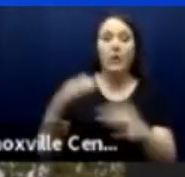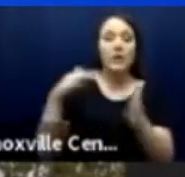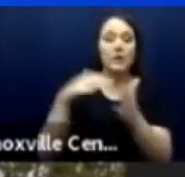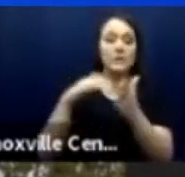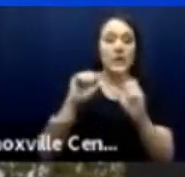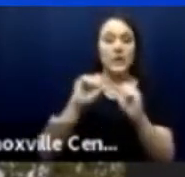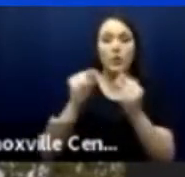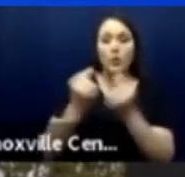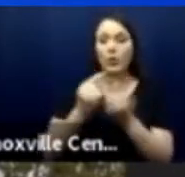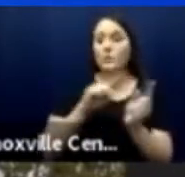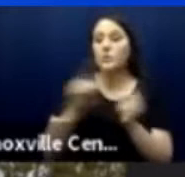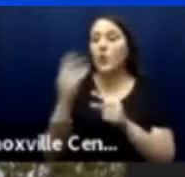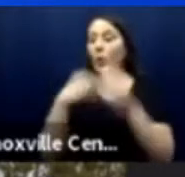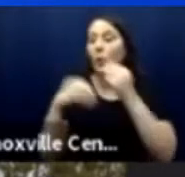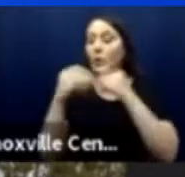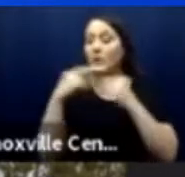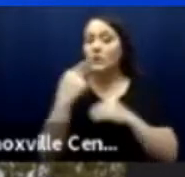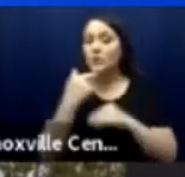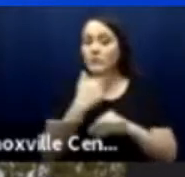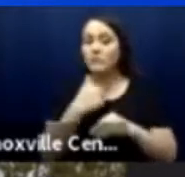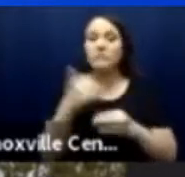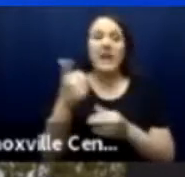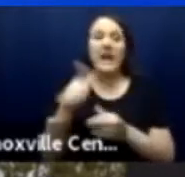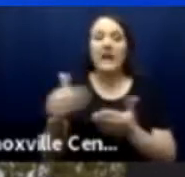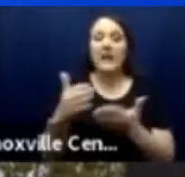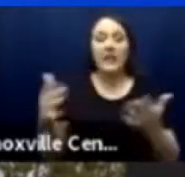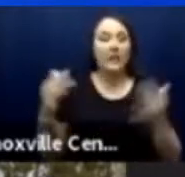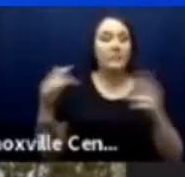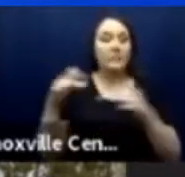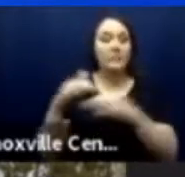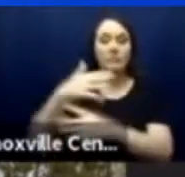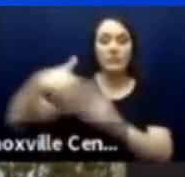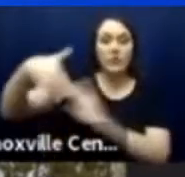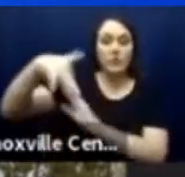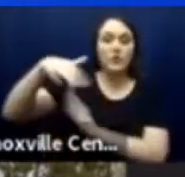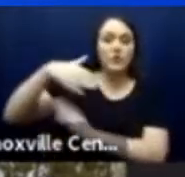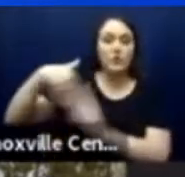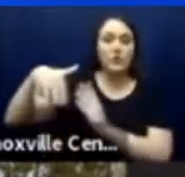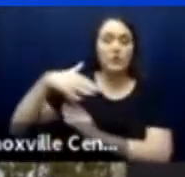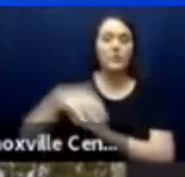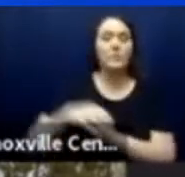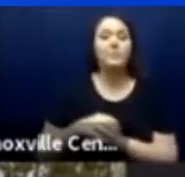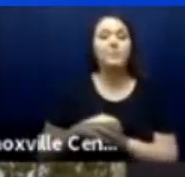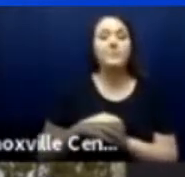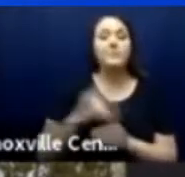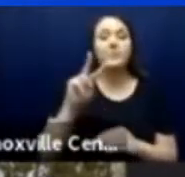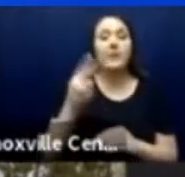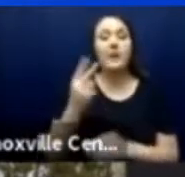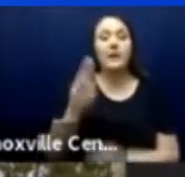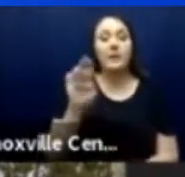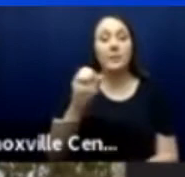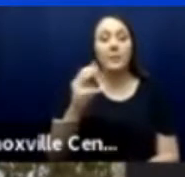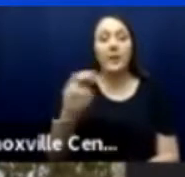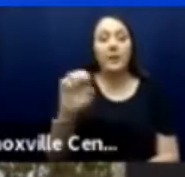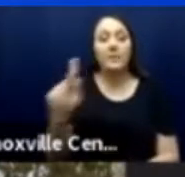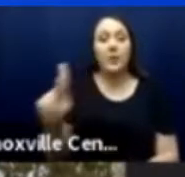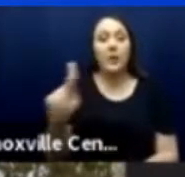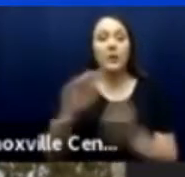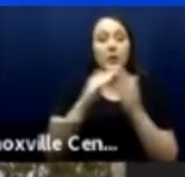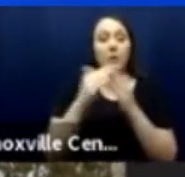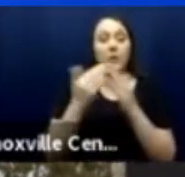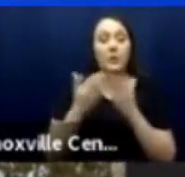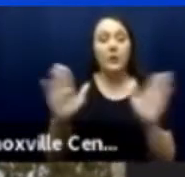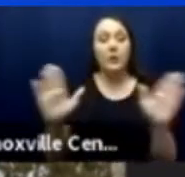going out to eat, or any other social activity you might engage in. Our second benchmark community-wide sustained